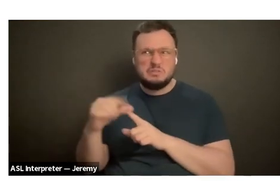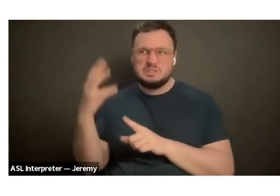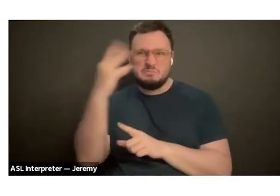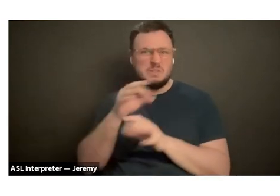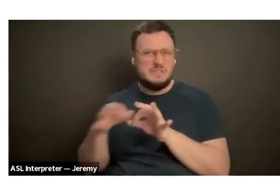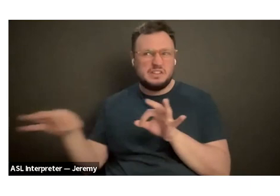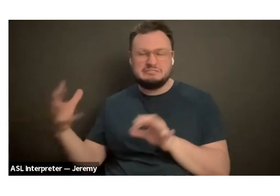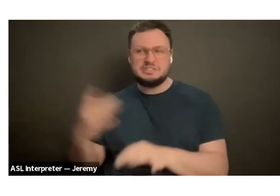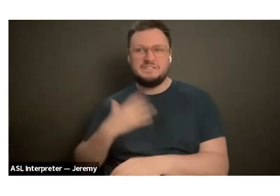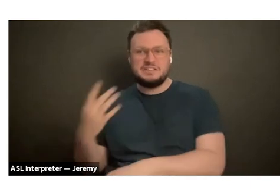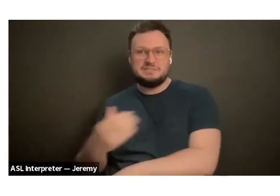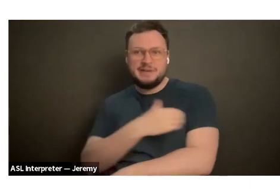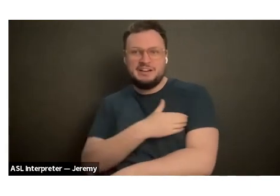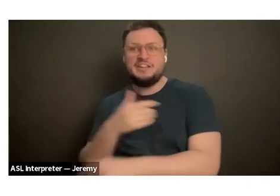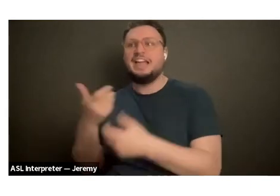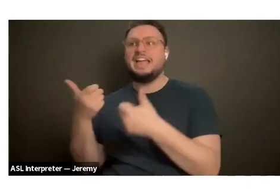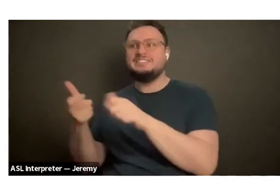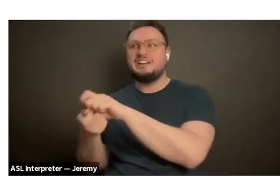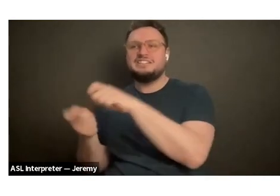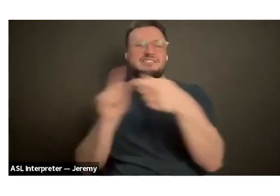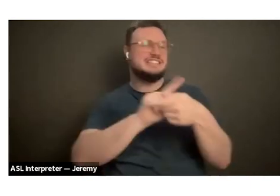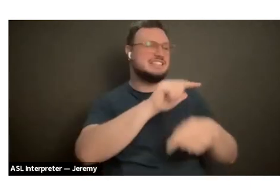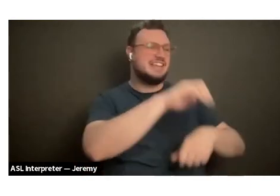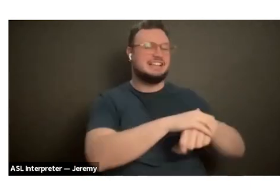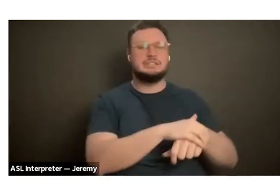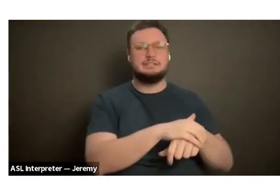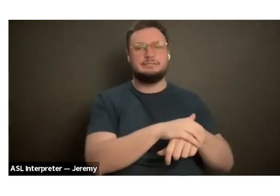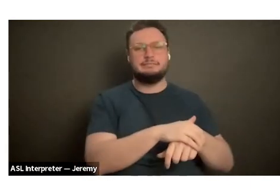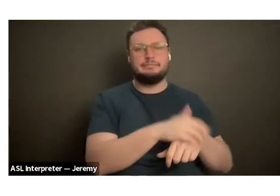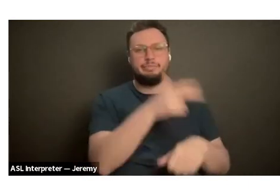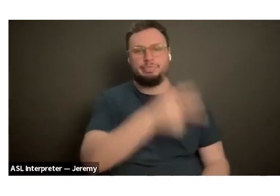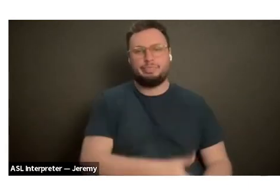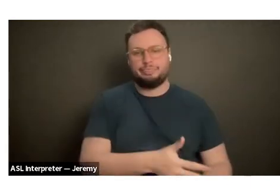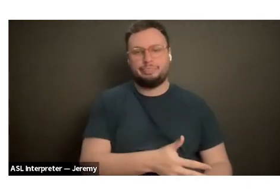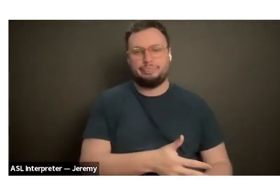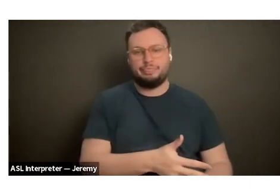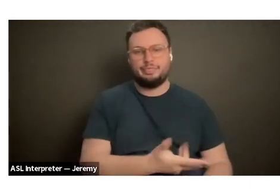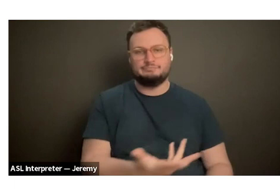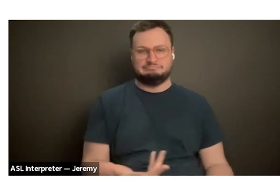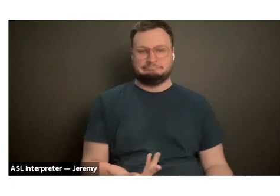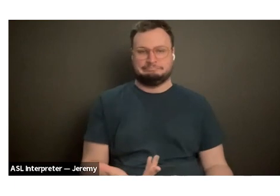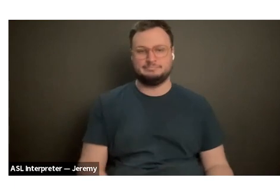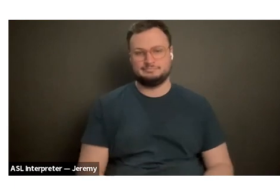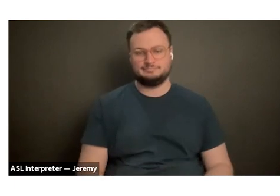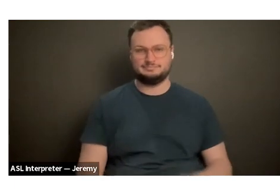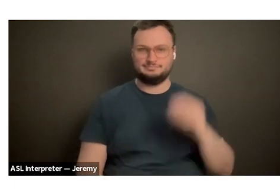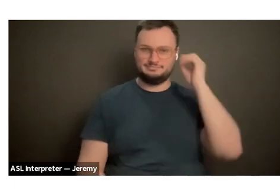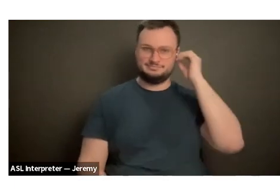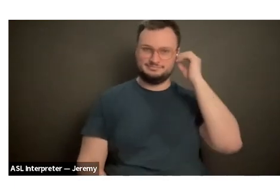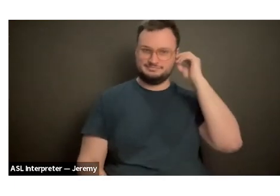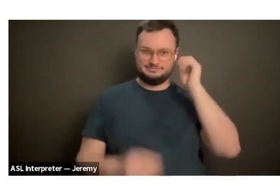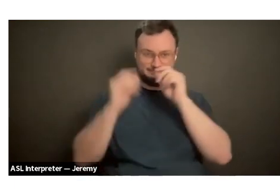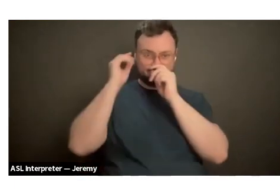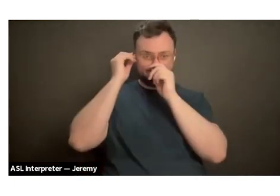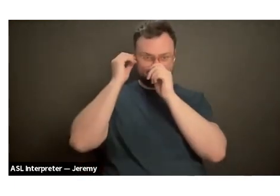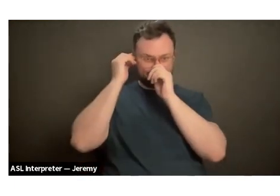And but when you try to translate it into English, it doesn't really translate. And so what I would say is,